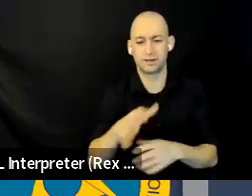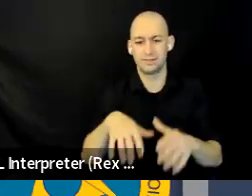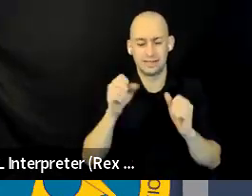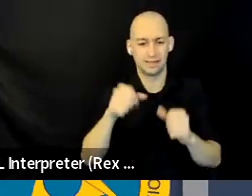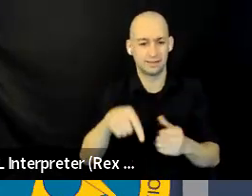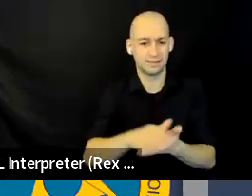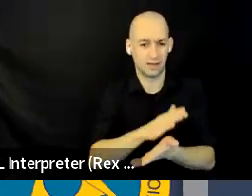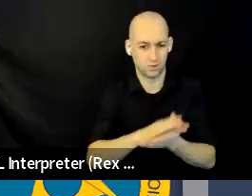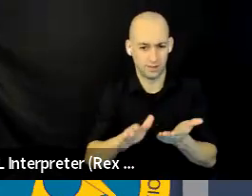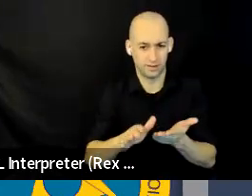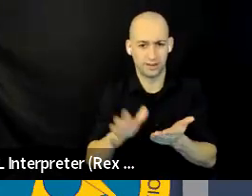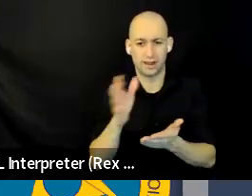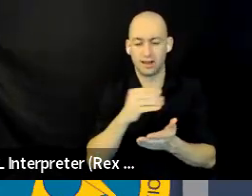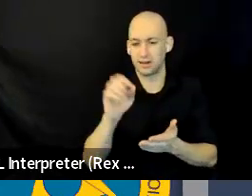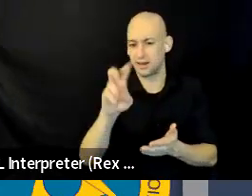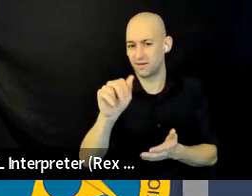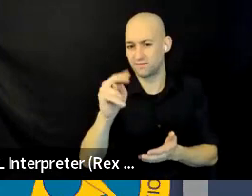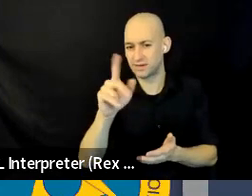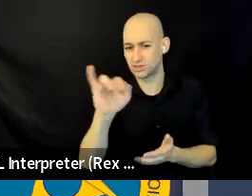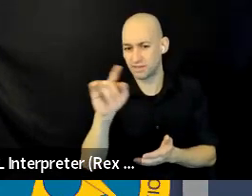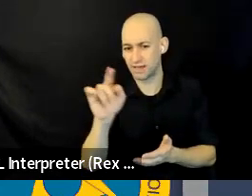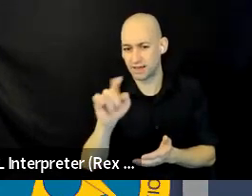and evangelize the folks that need